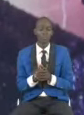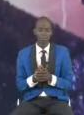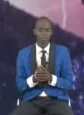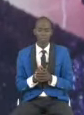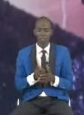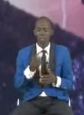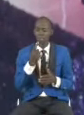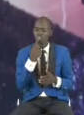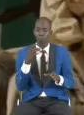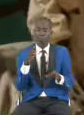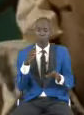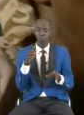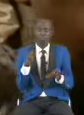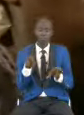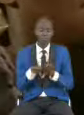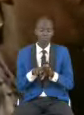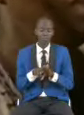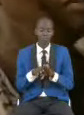Dumbness, be healed.